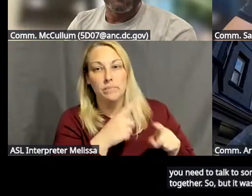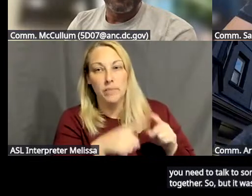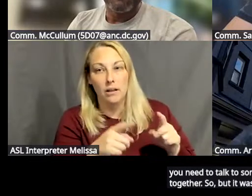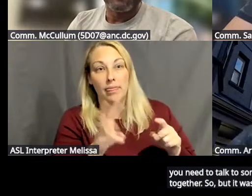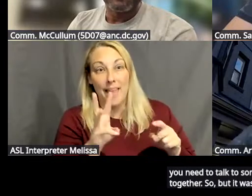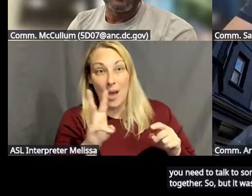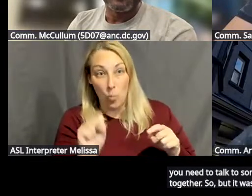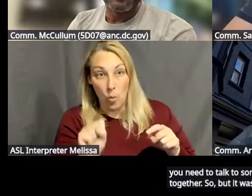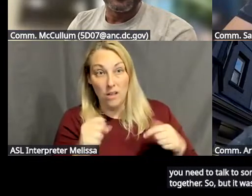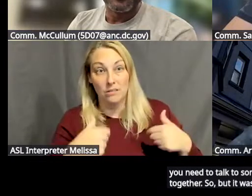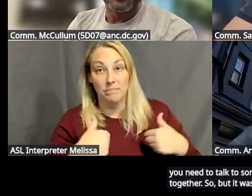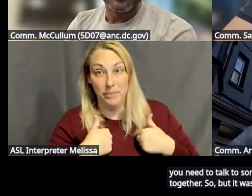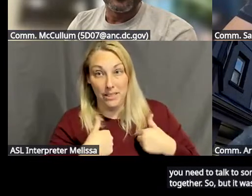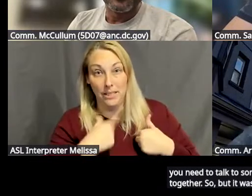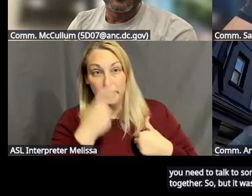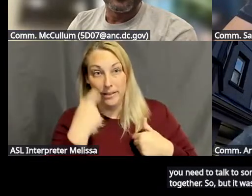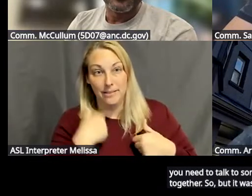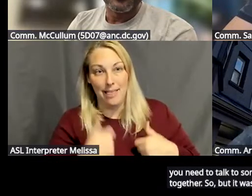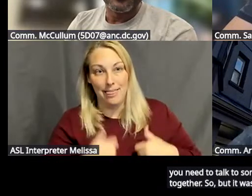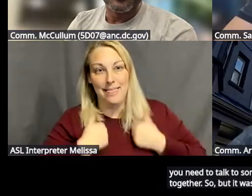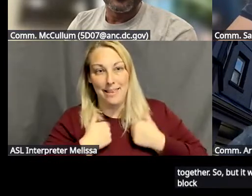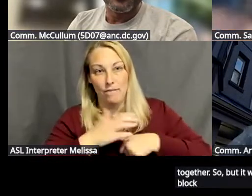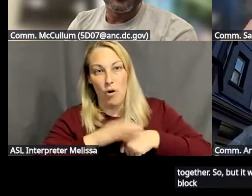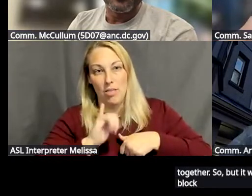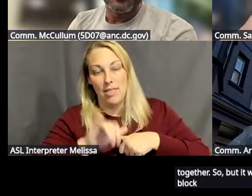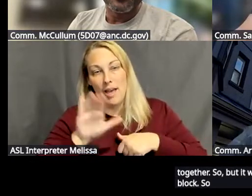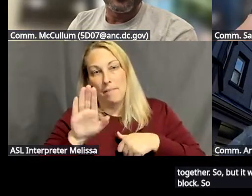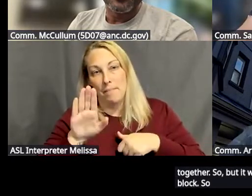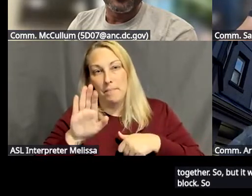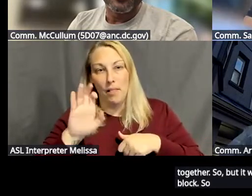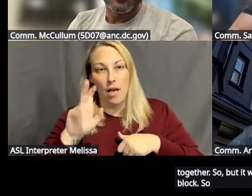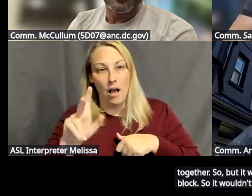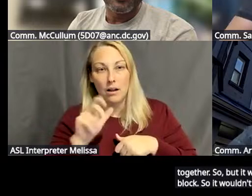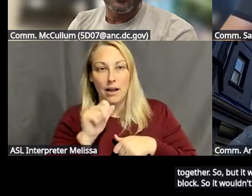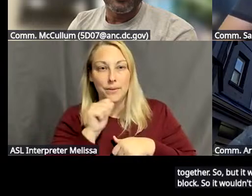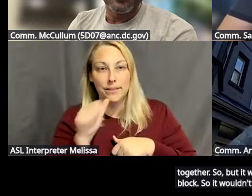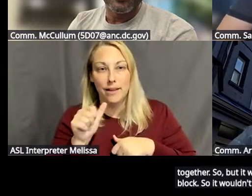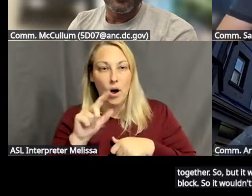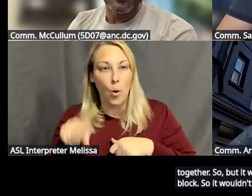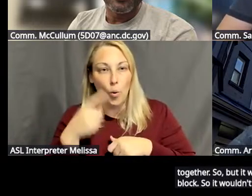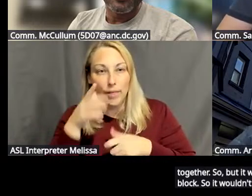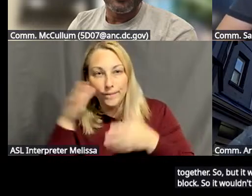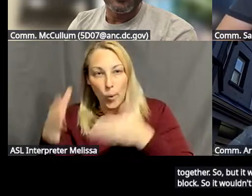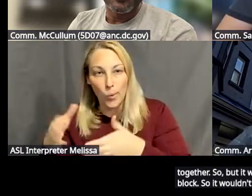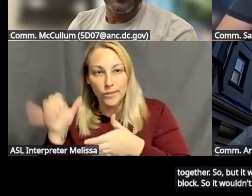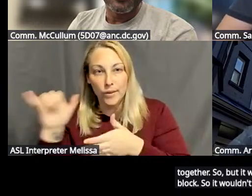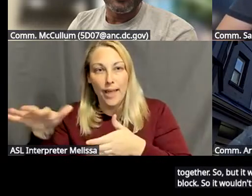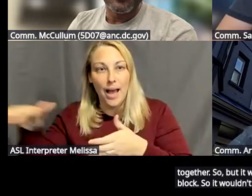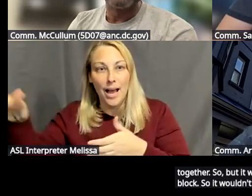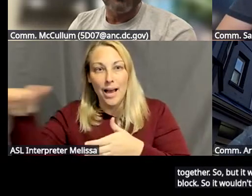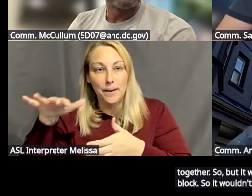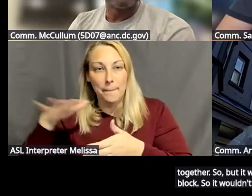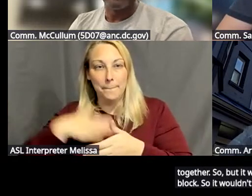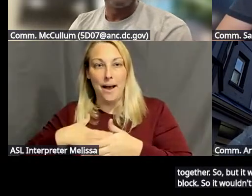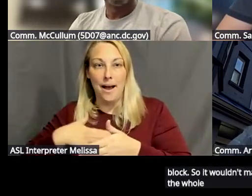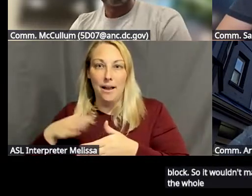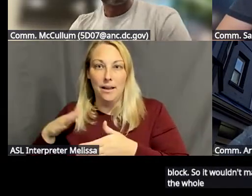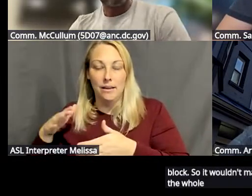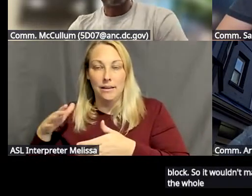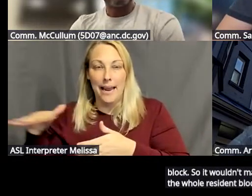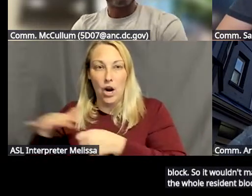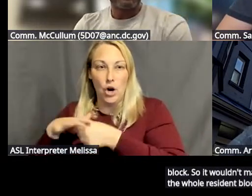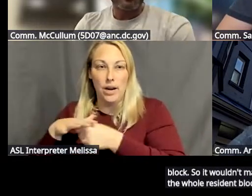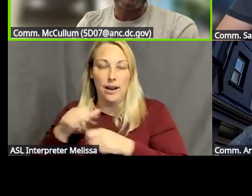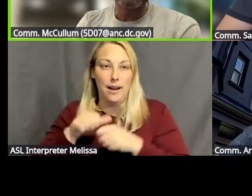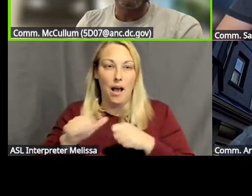I actually live on the block, so it wouldn't have made sense just for me to get 5D09 signature and not get the whole resident block. No way. So that was